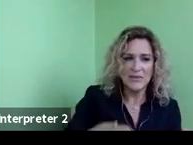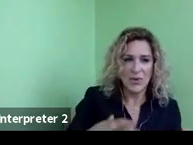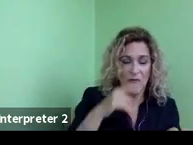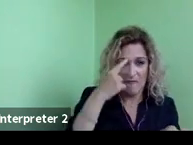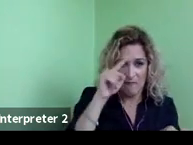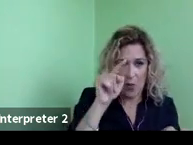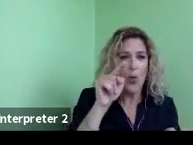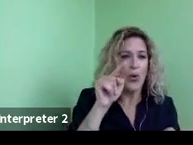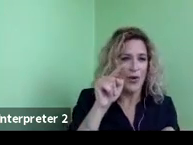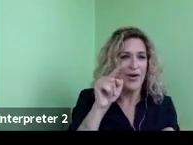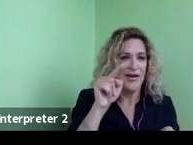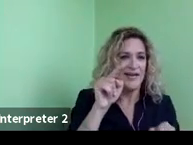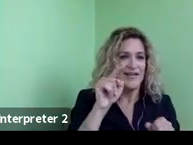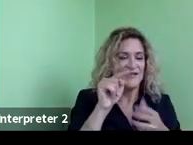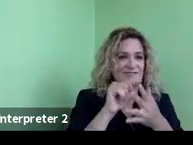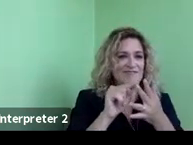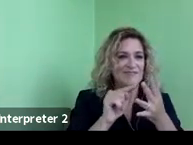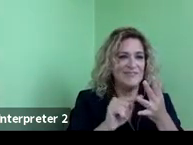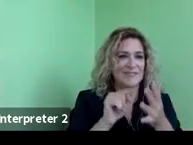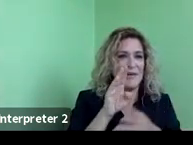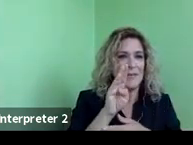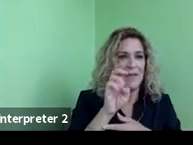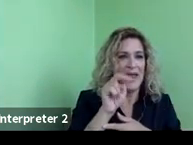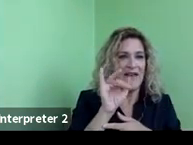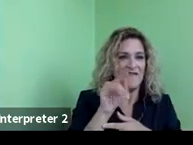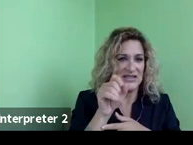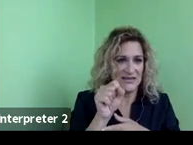of done at the same time.